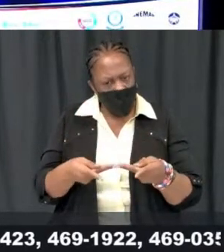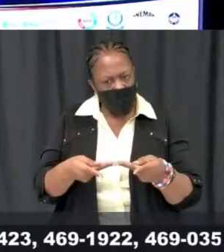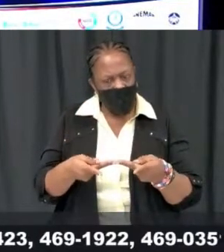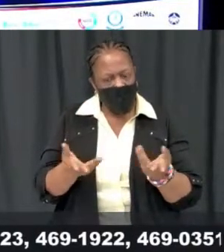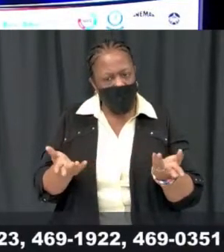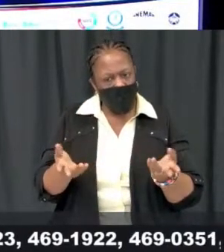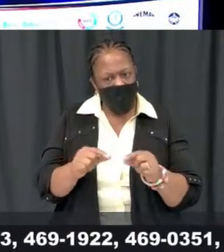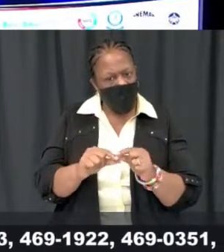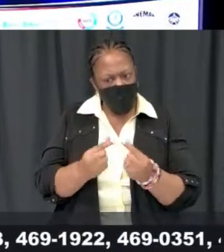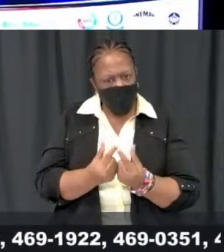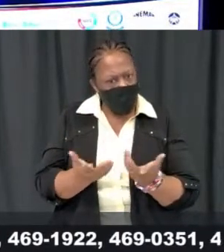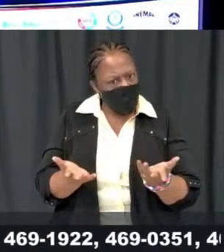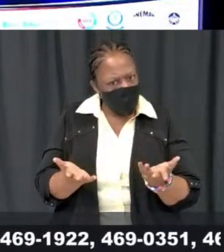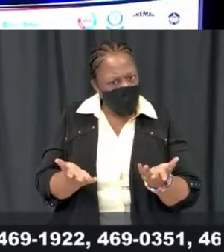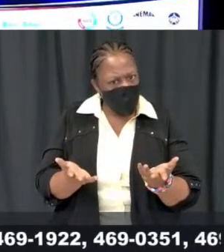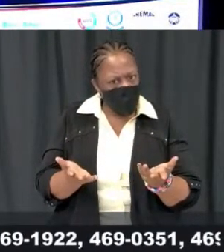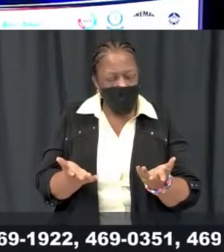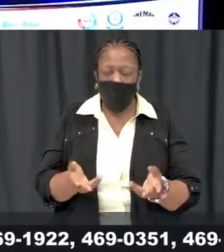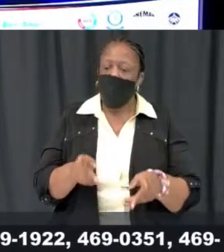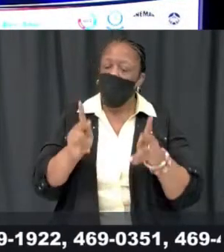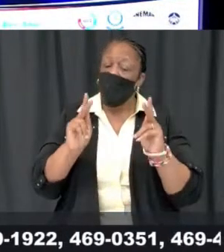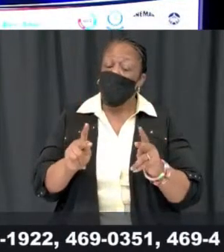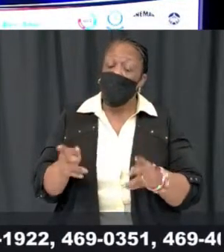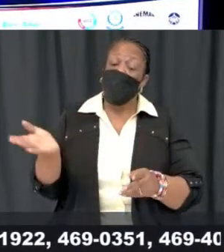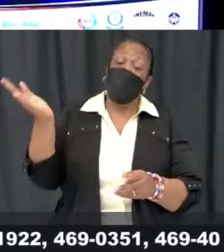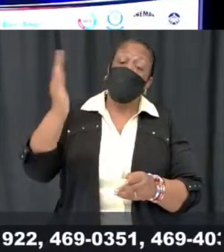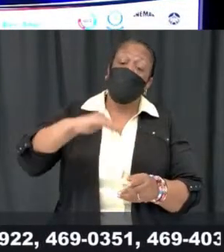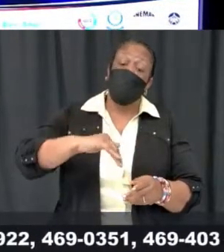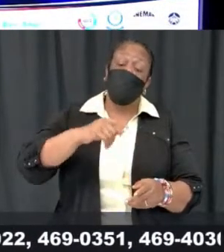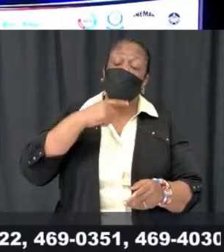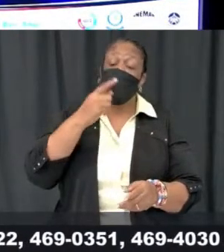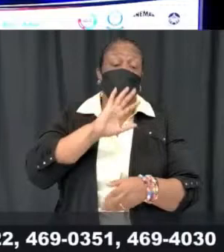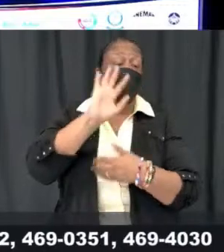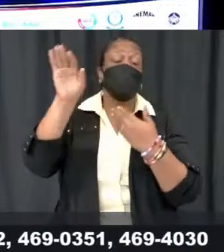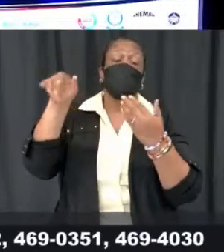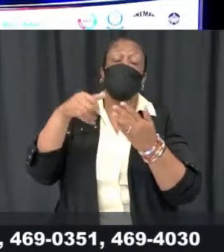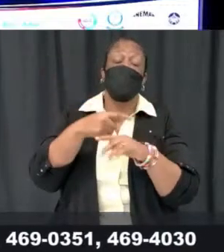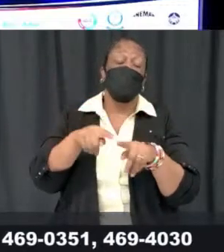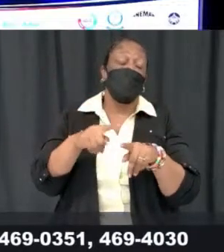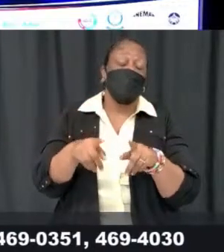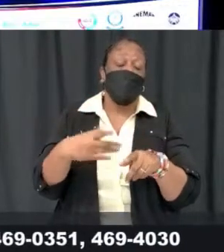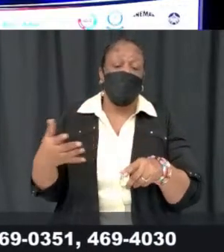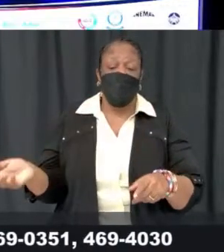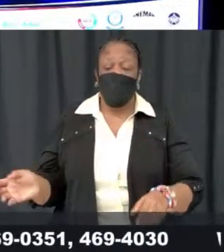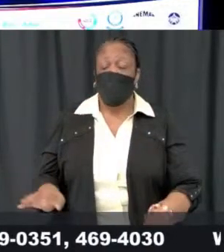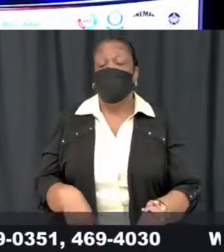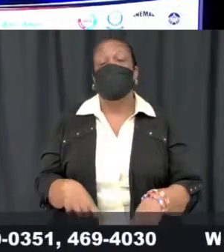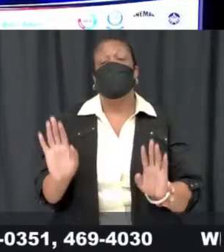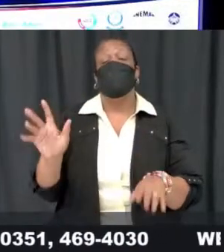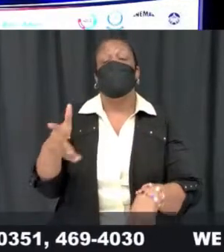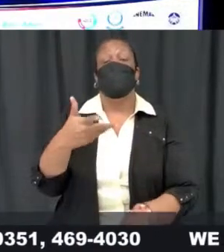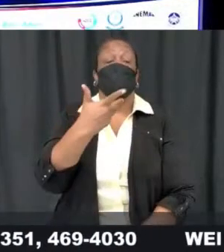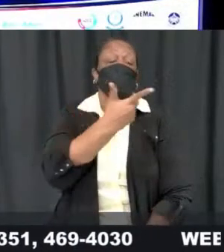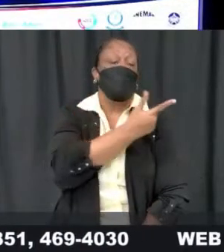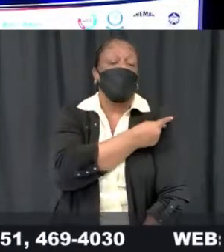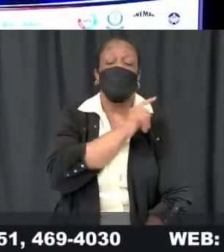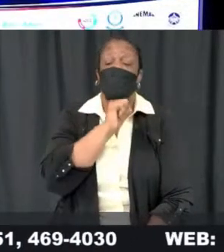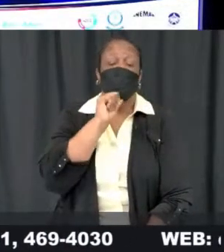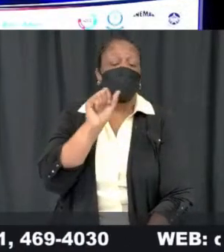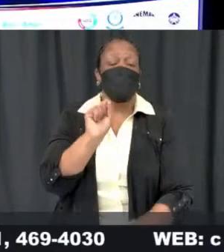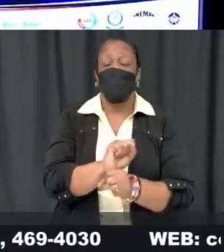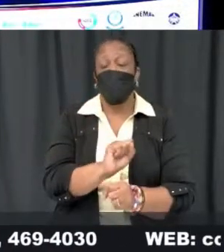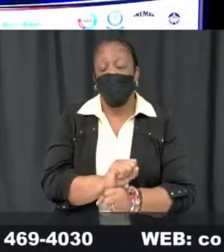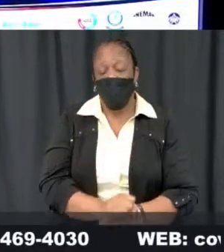come to you and tell you all kinds of things, oh, the vaccines do not work, the vaccines are killing people, ask